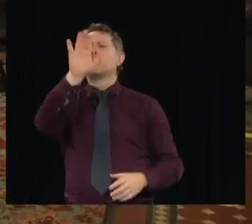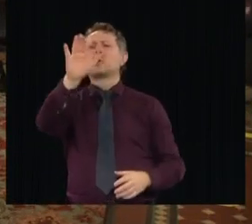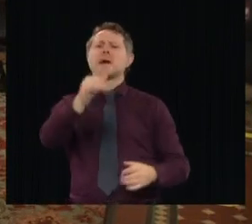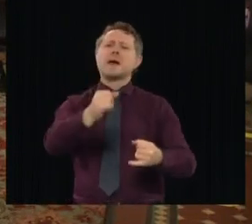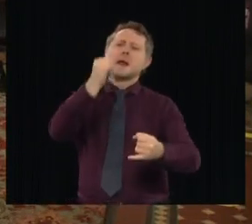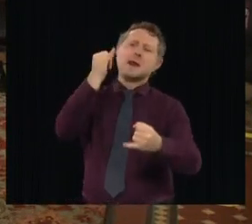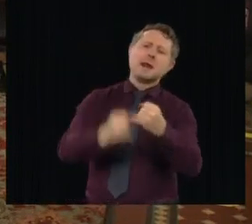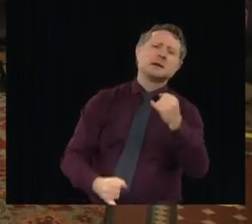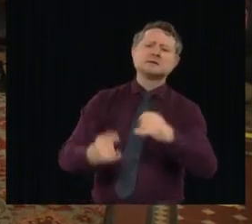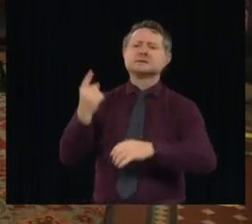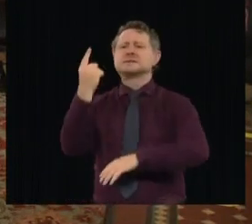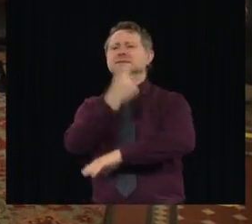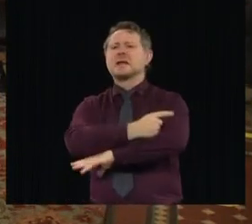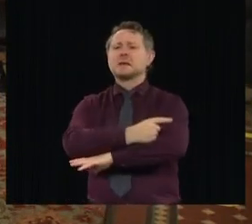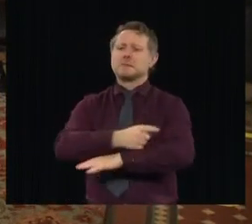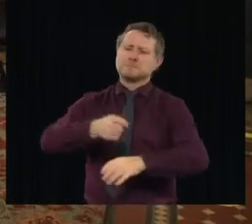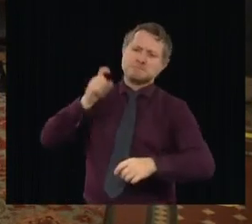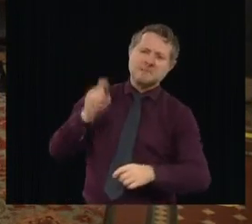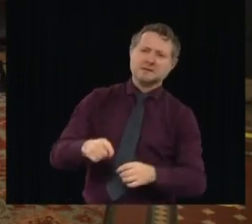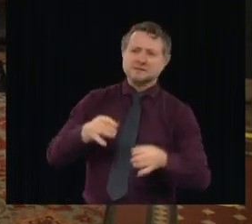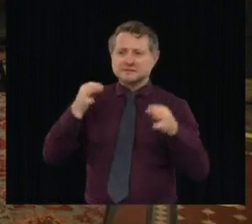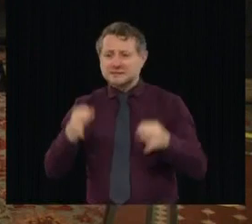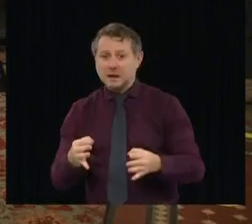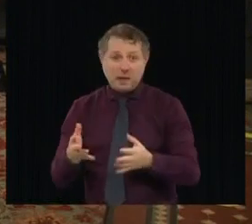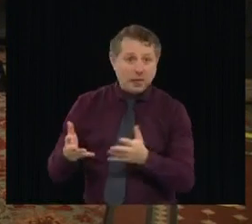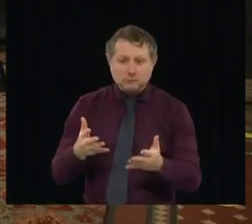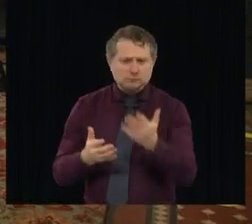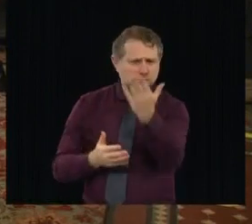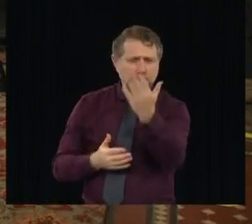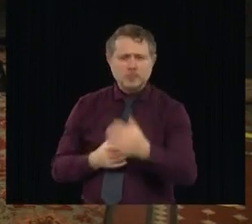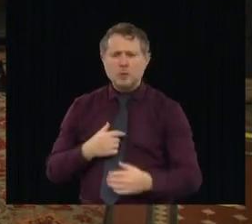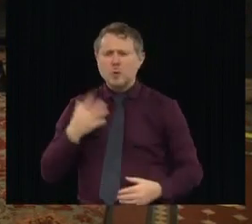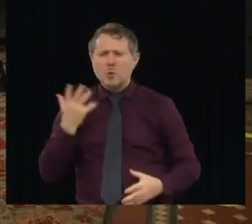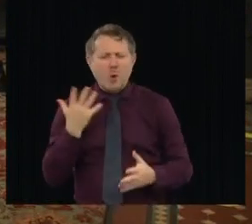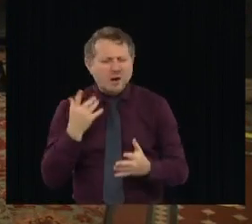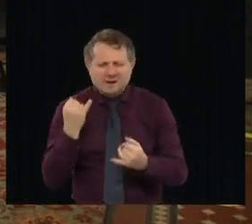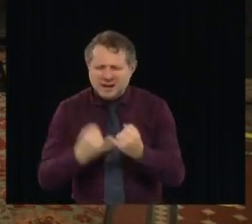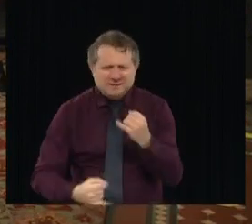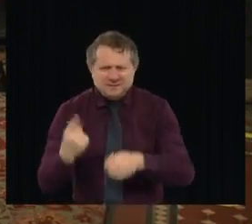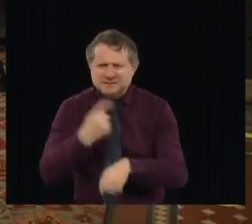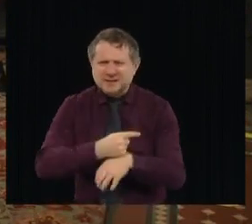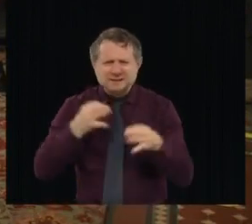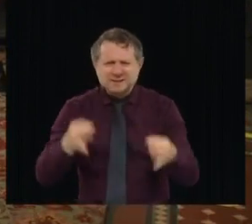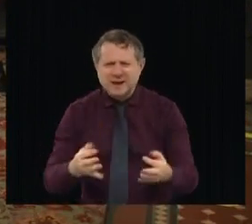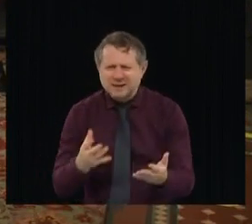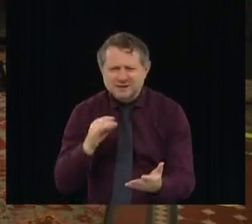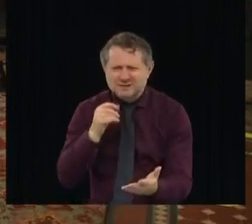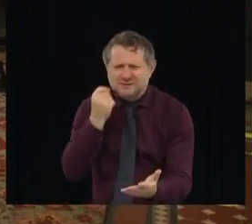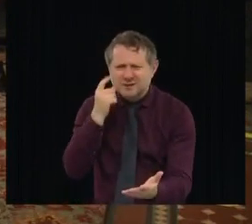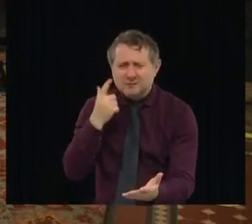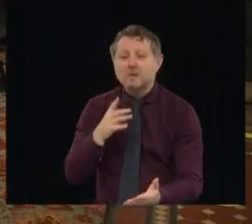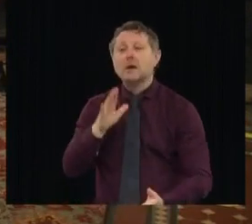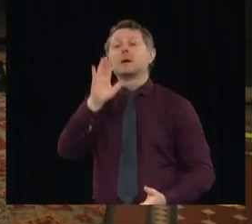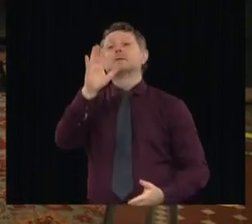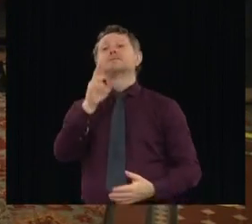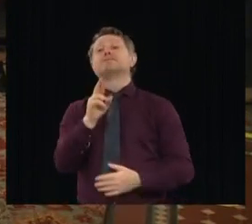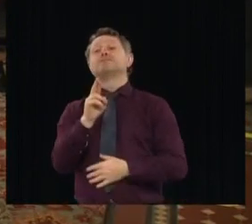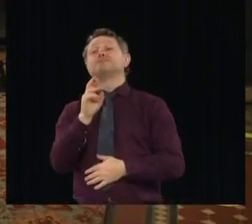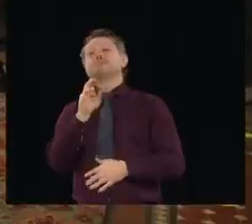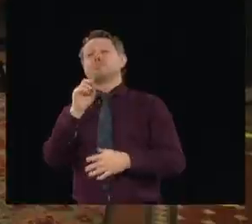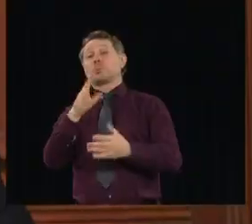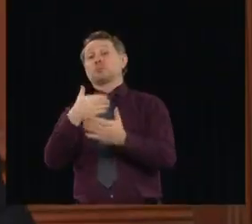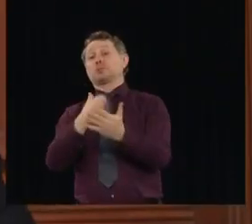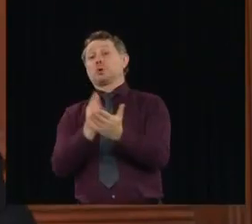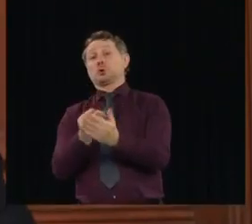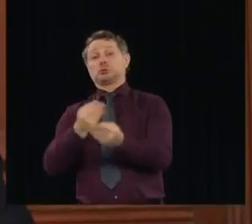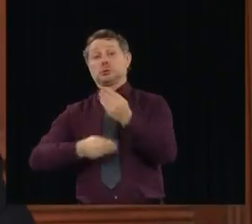decision? What is the drop-dead date? So the budget that was enacted had, the first benchmark was